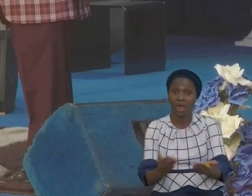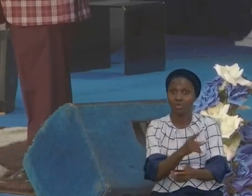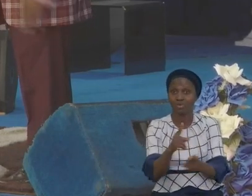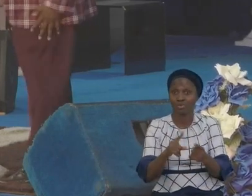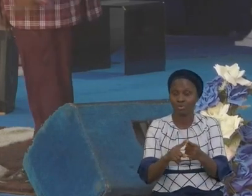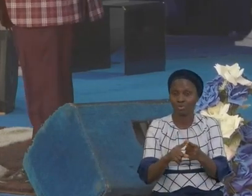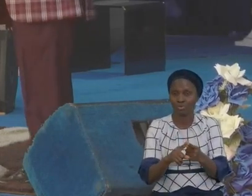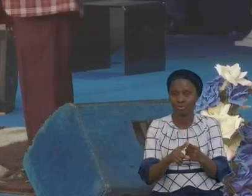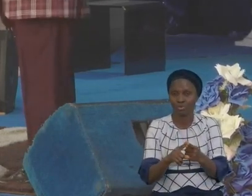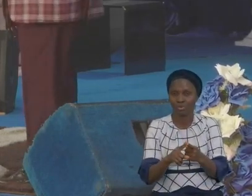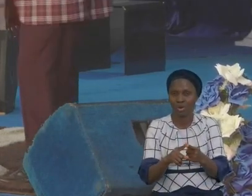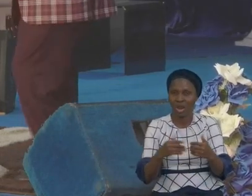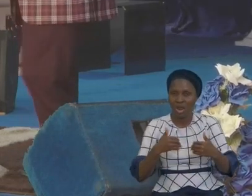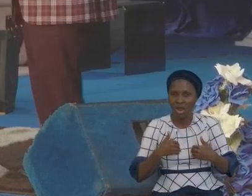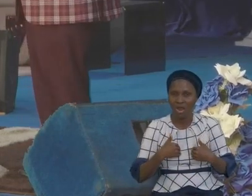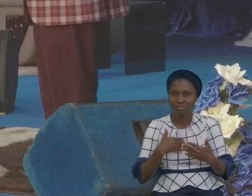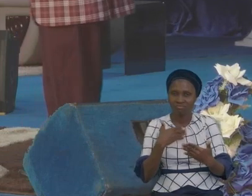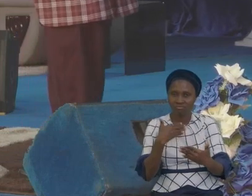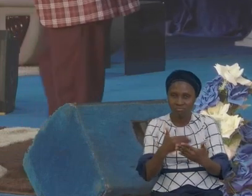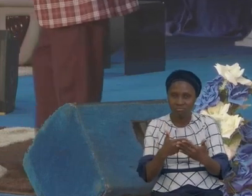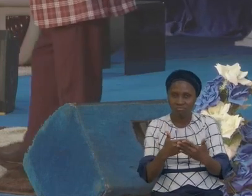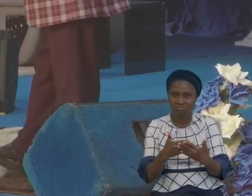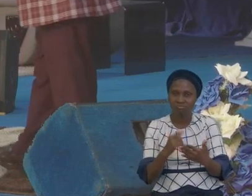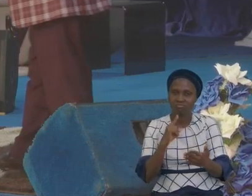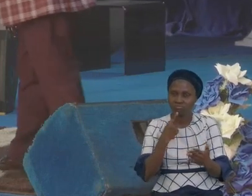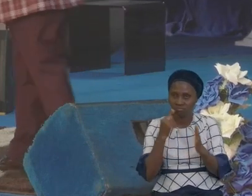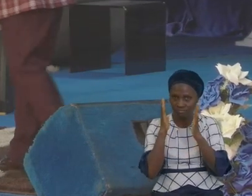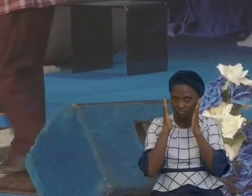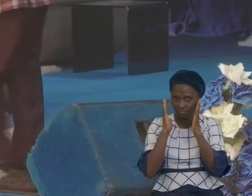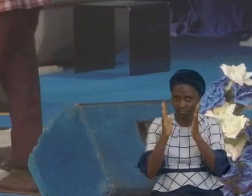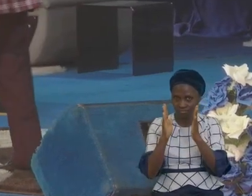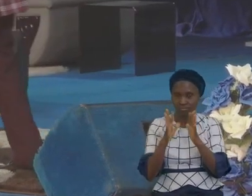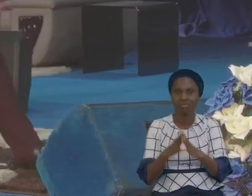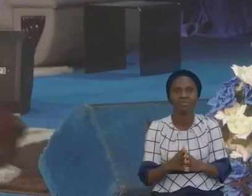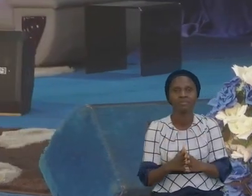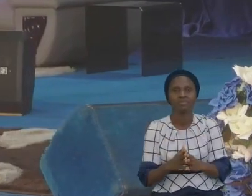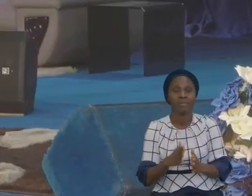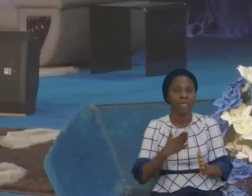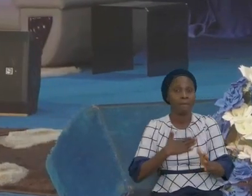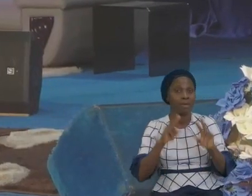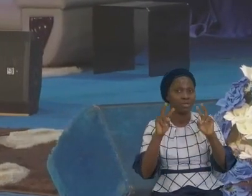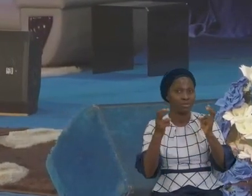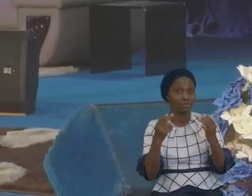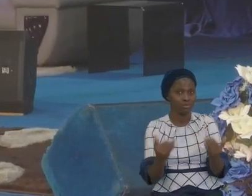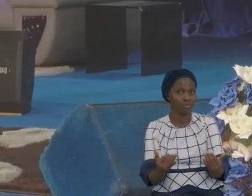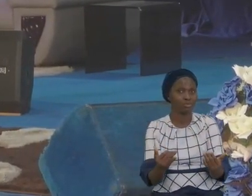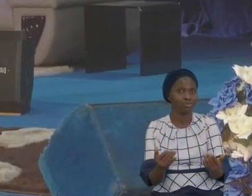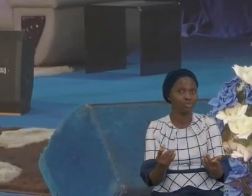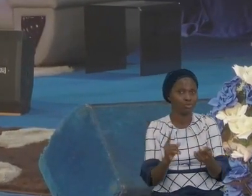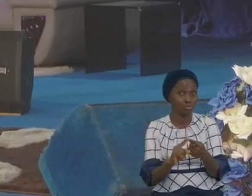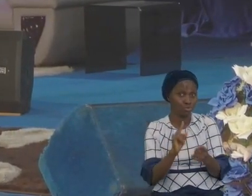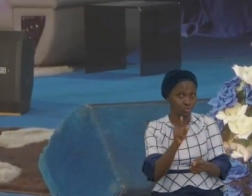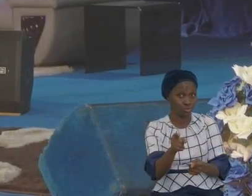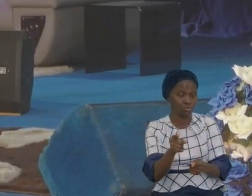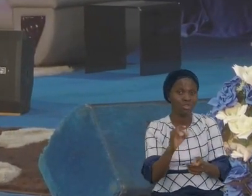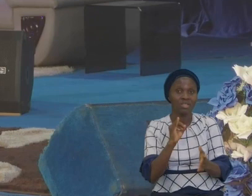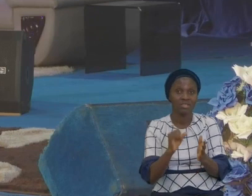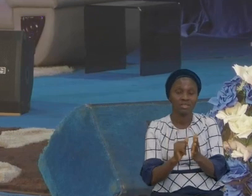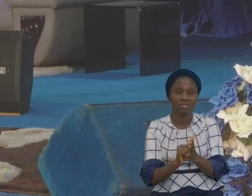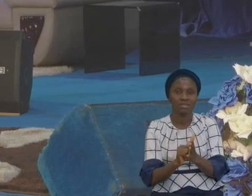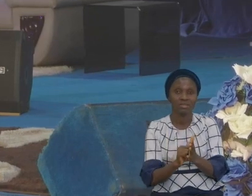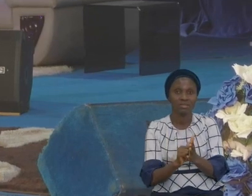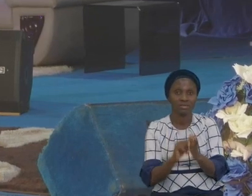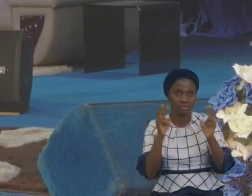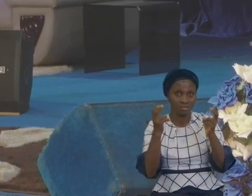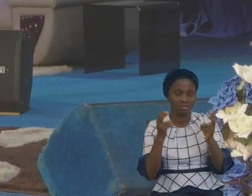My topic to you is walking on the King's highway,